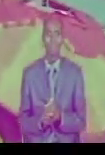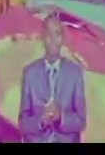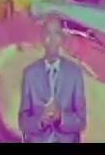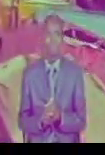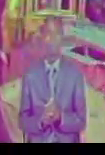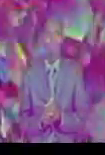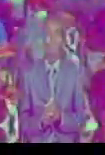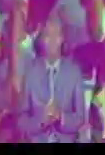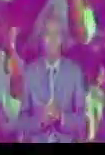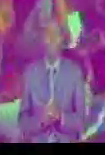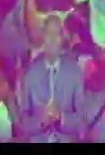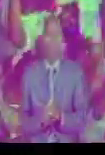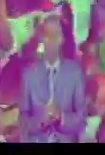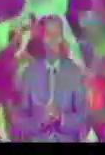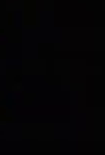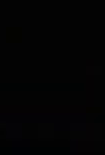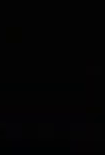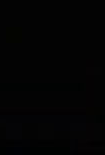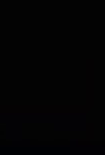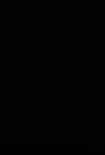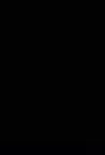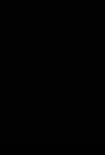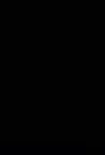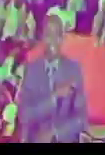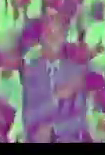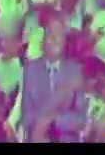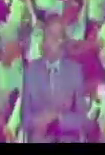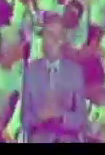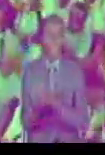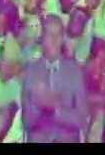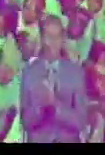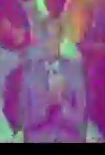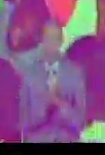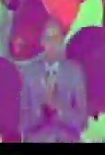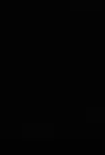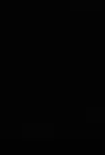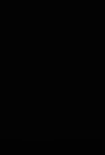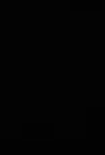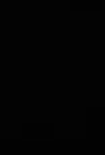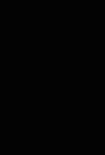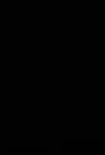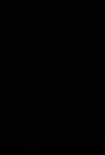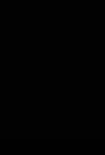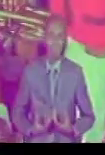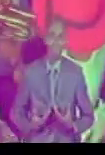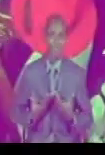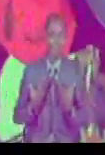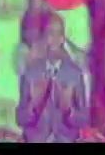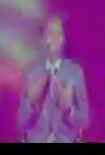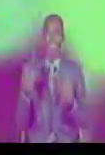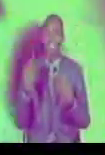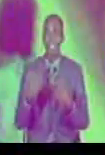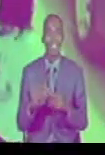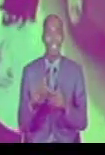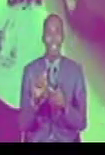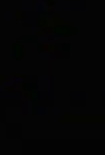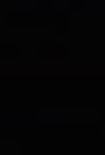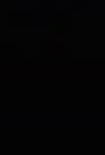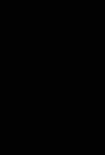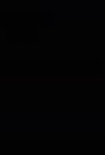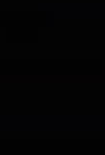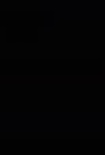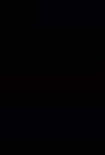The energy, the passion, the people, the vibe. The atmosphere is ignited, ready for